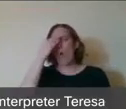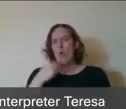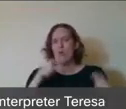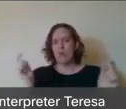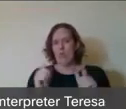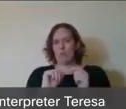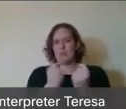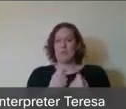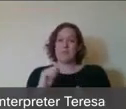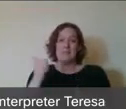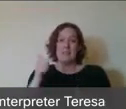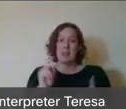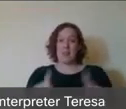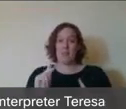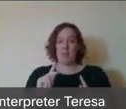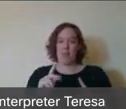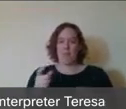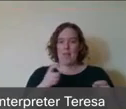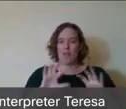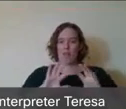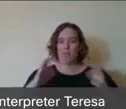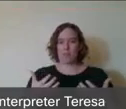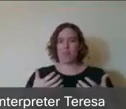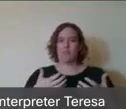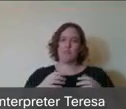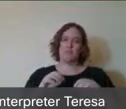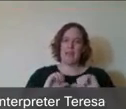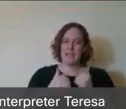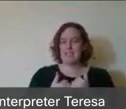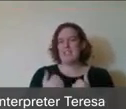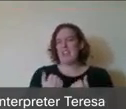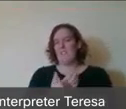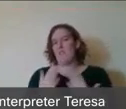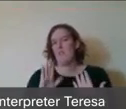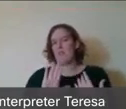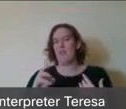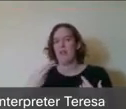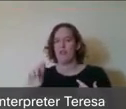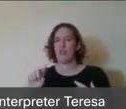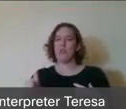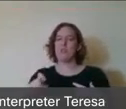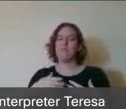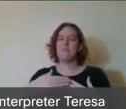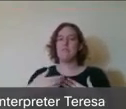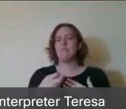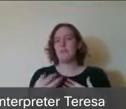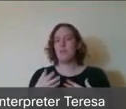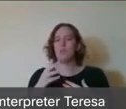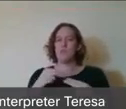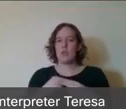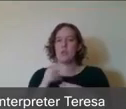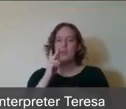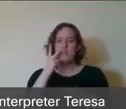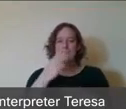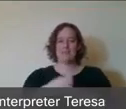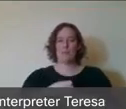10 people managing all of the agency's HR needs. Over the next few slides, you will see a summary of the